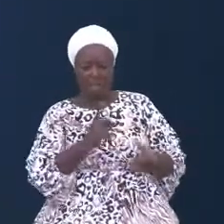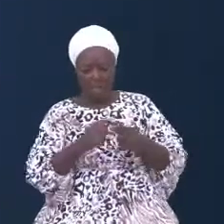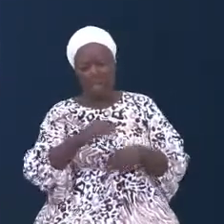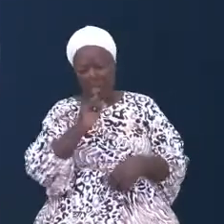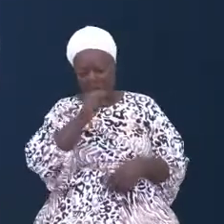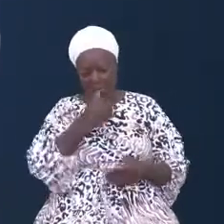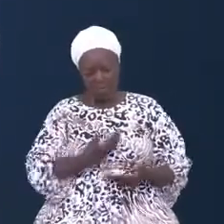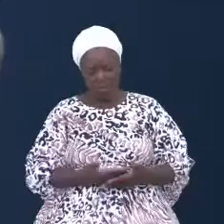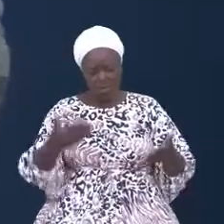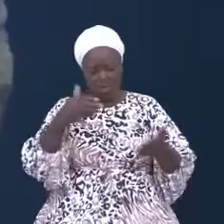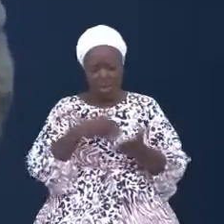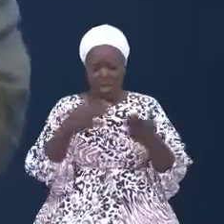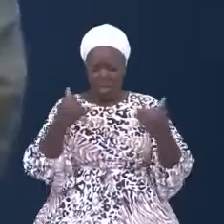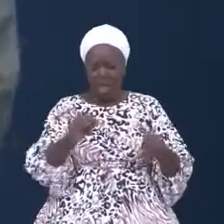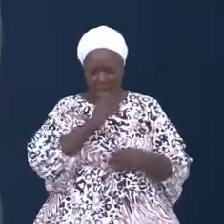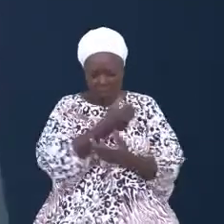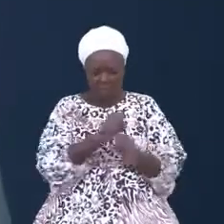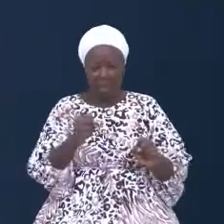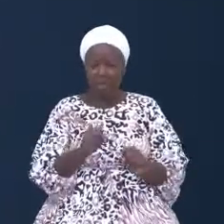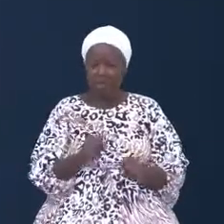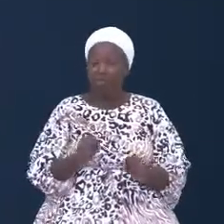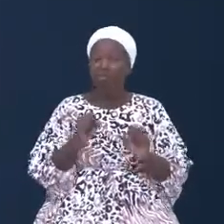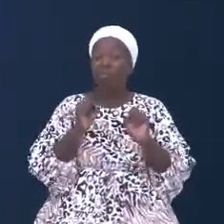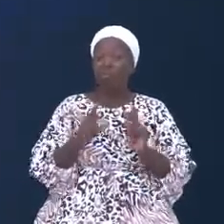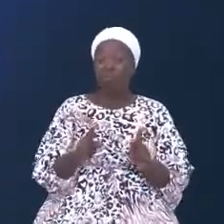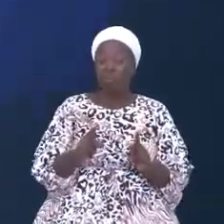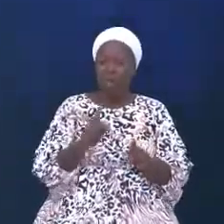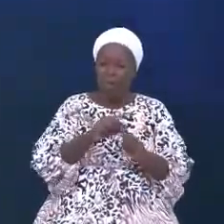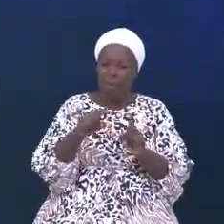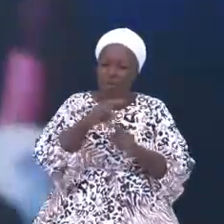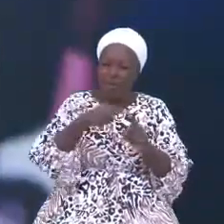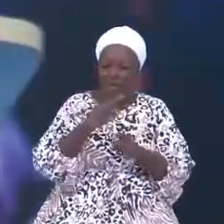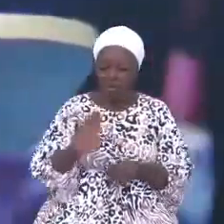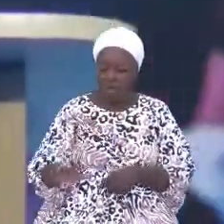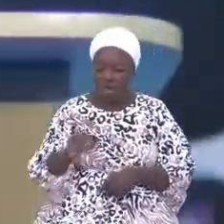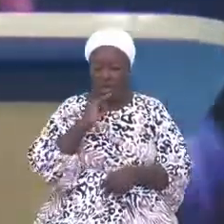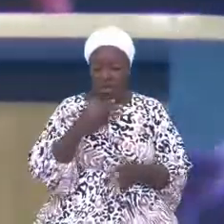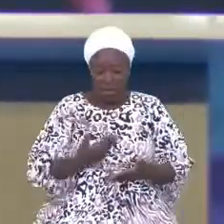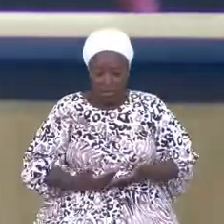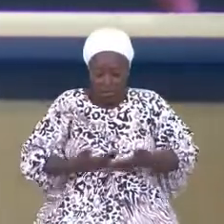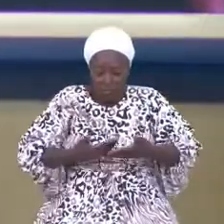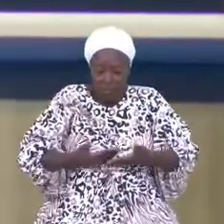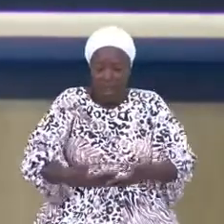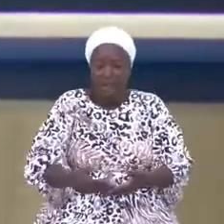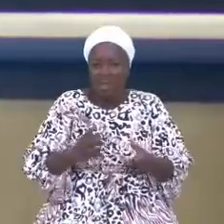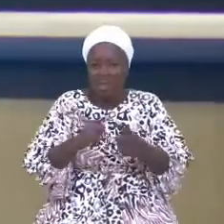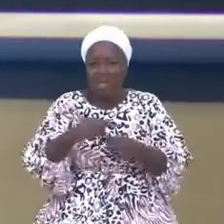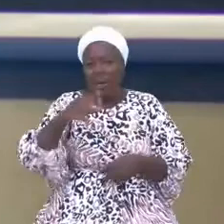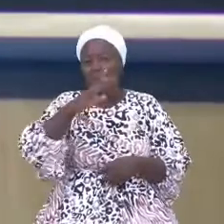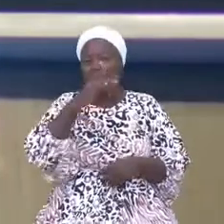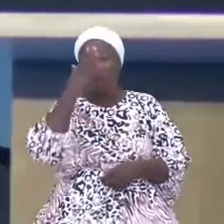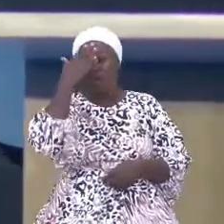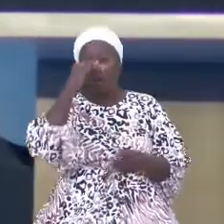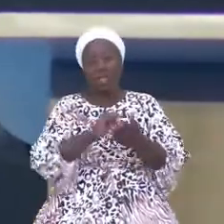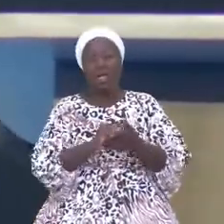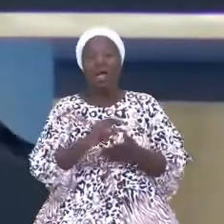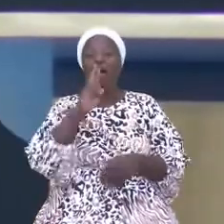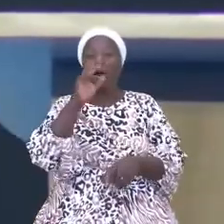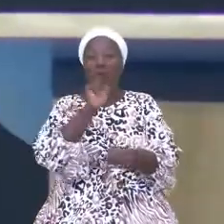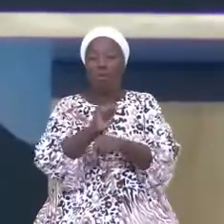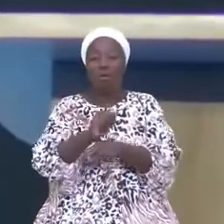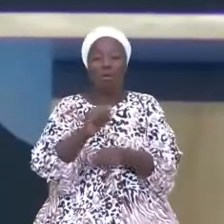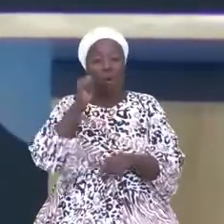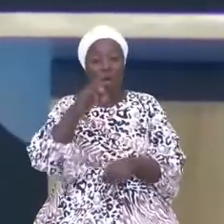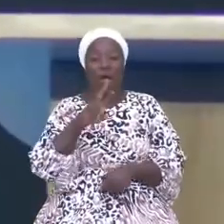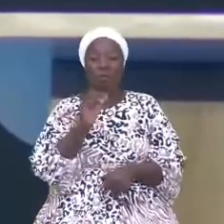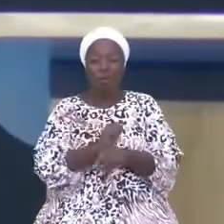when a child is born, the mother knows that a job has not finished.